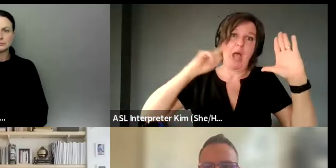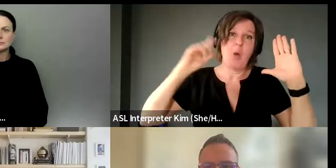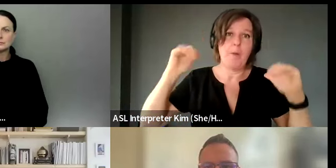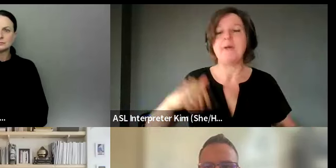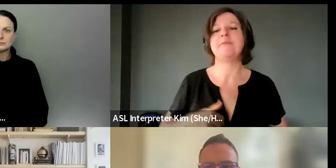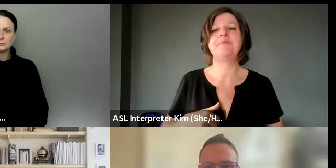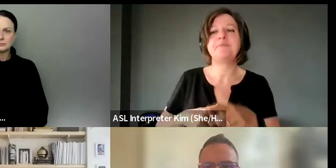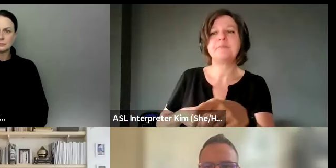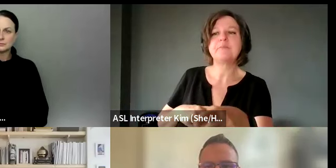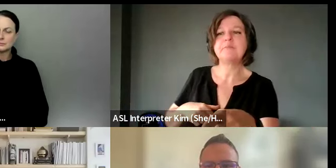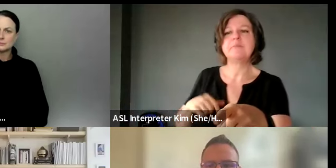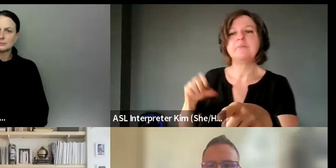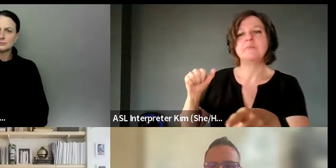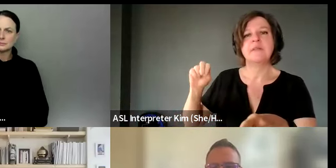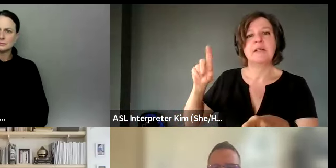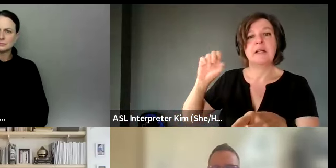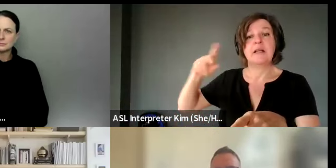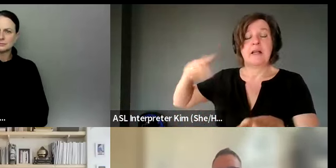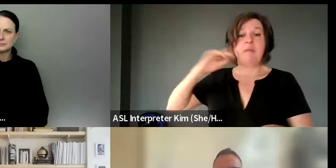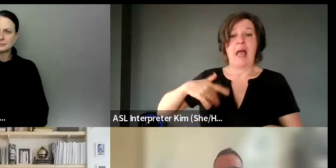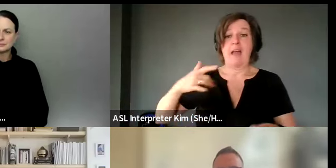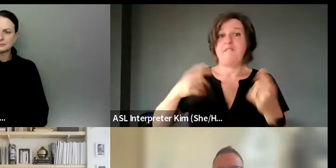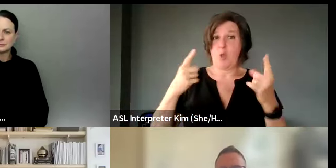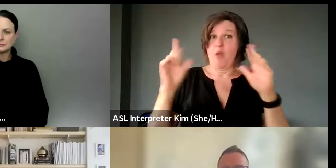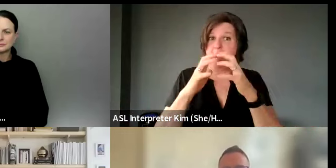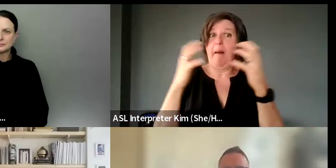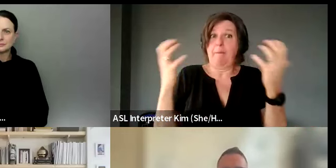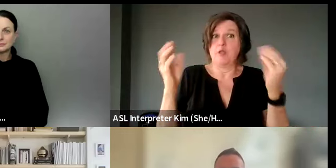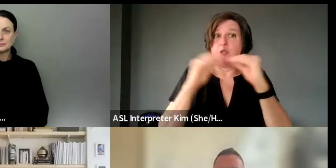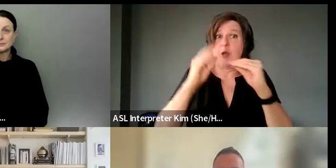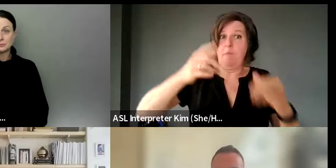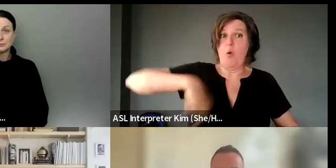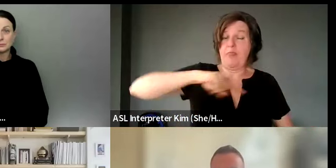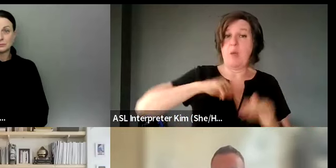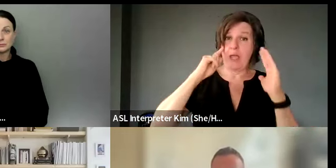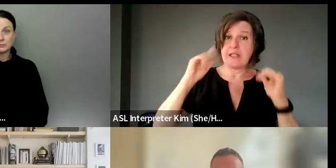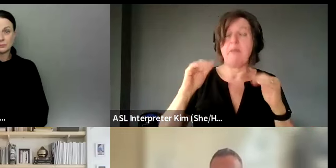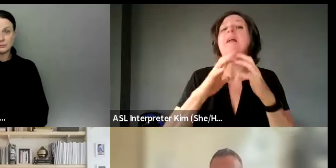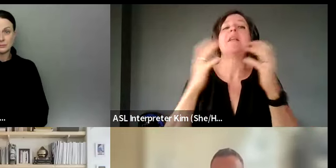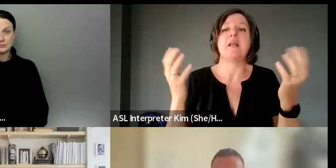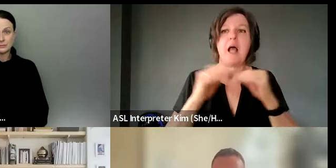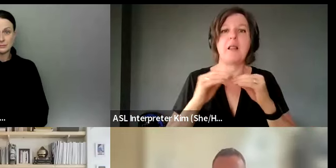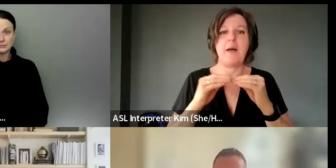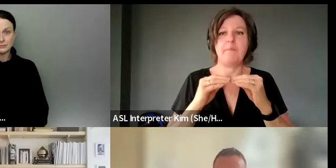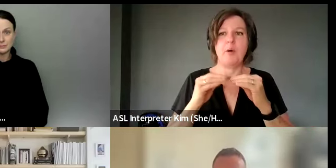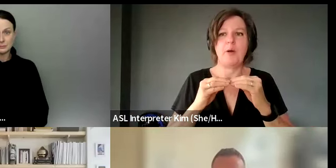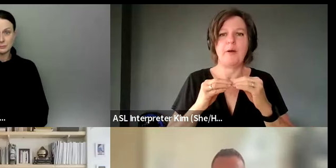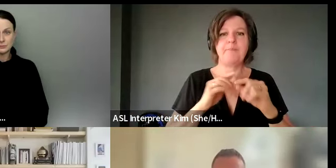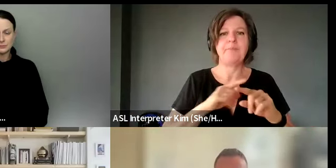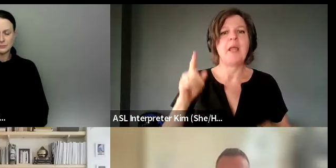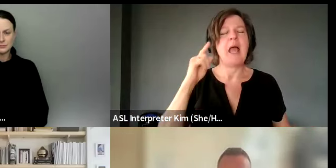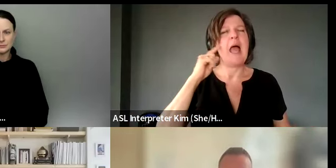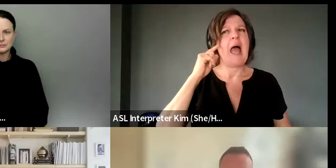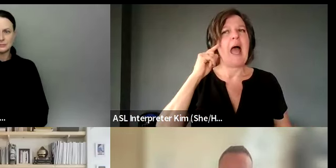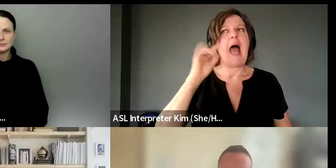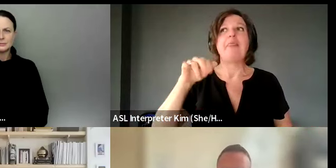Catherine, I would say we accomplished a lot more than what we expected. A lot more. Maybe I think the issue